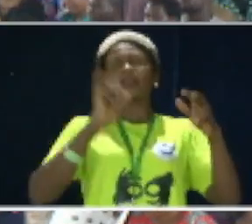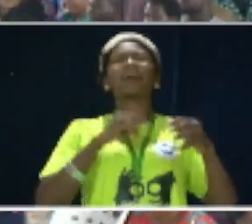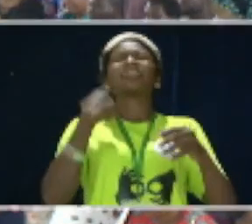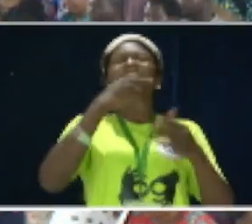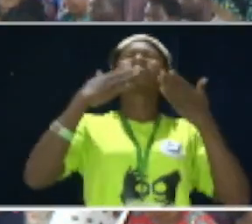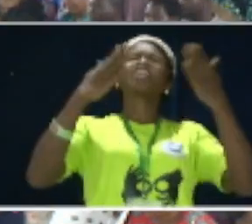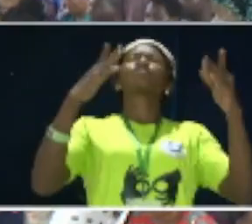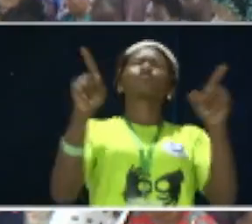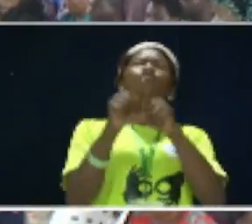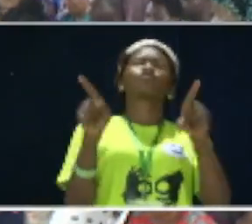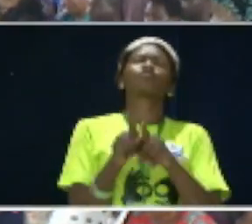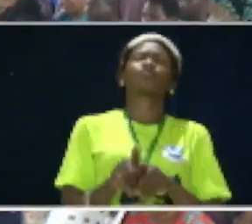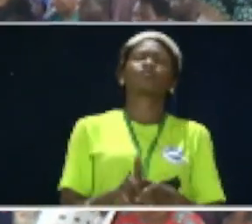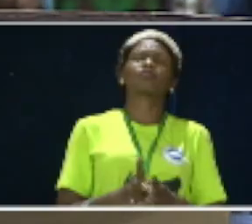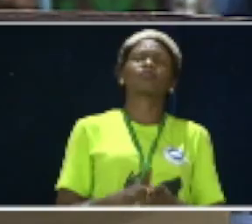thank you also